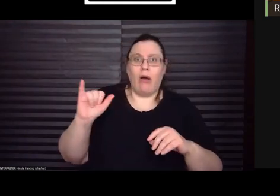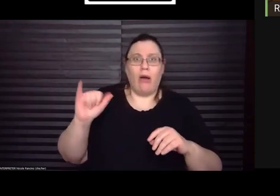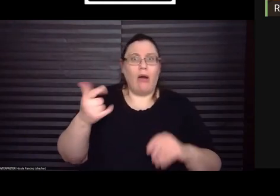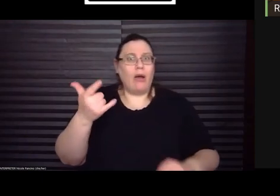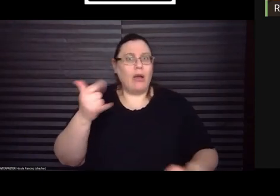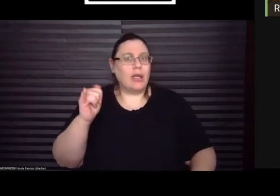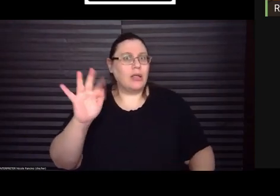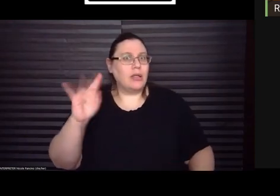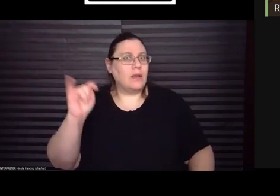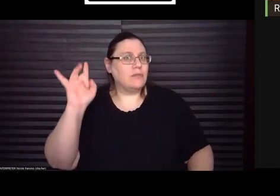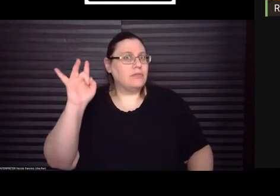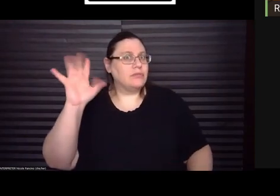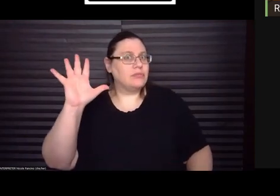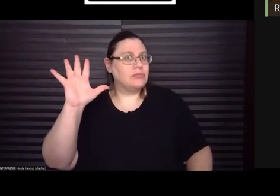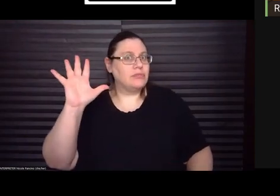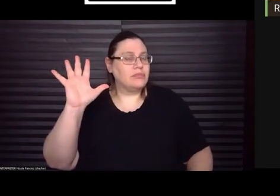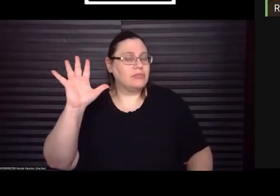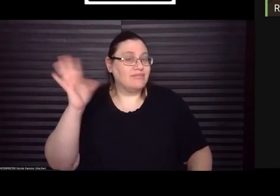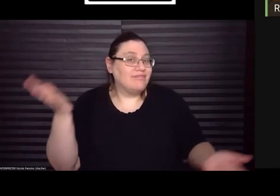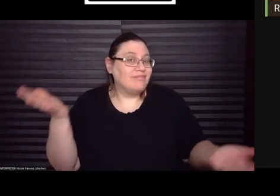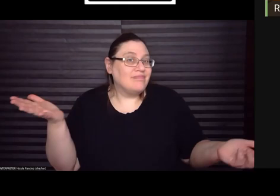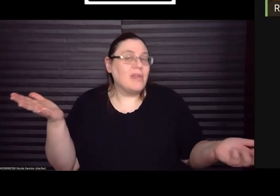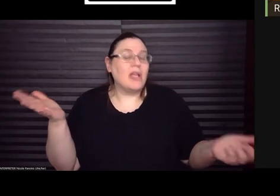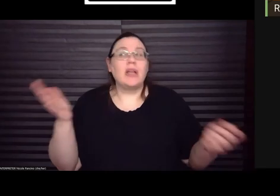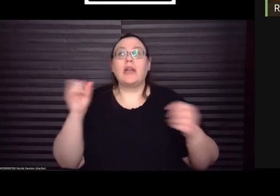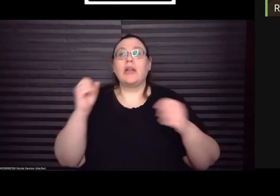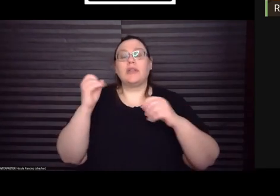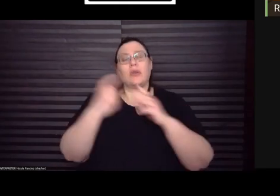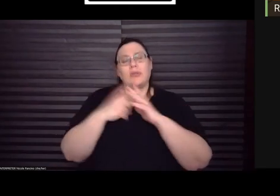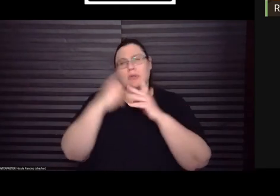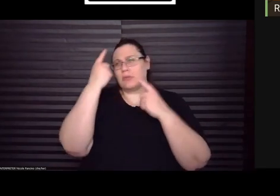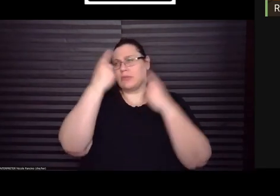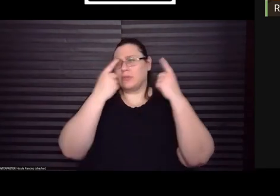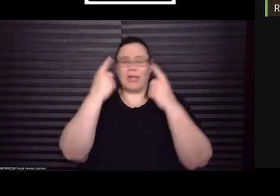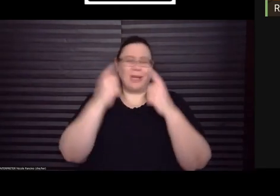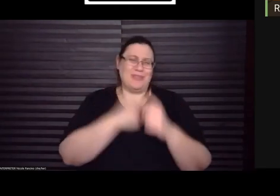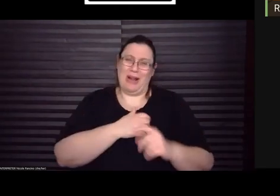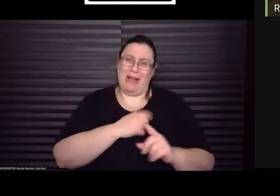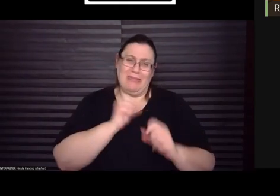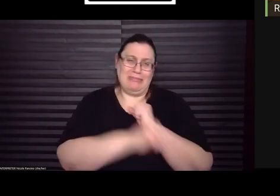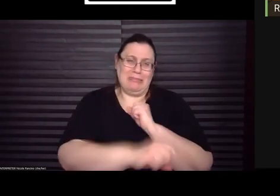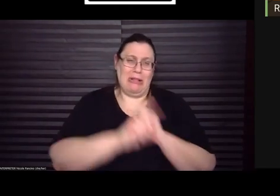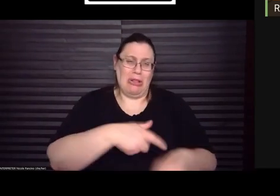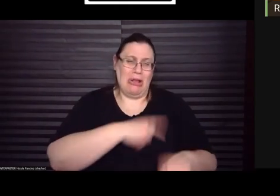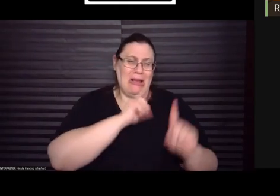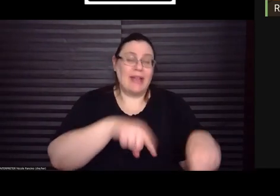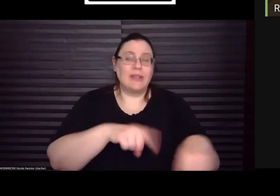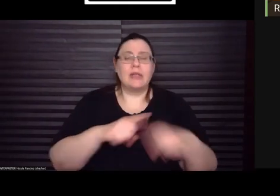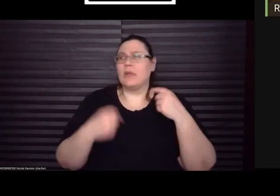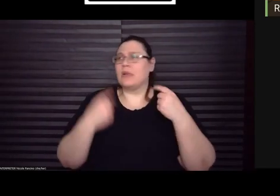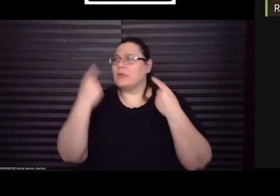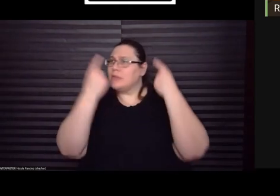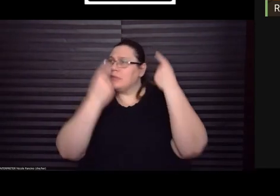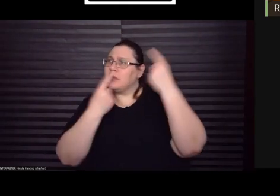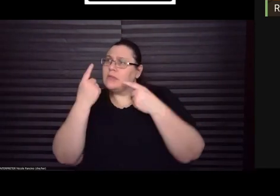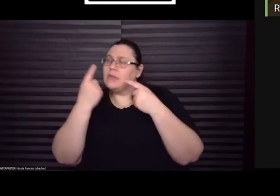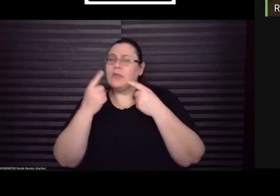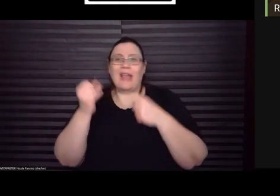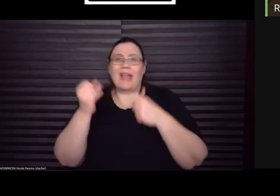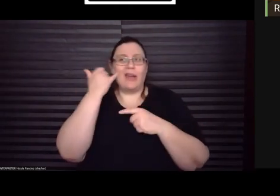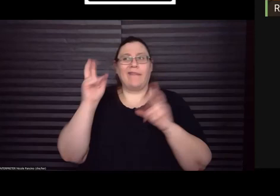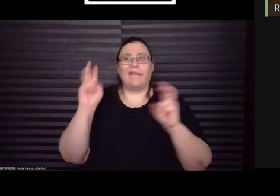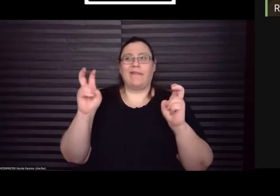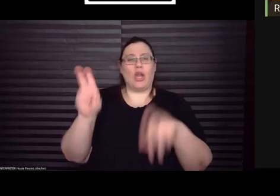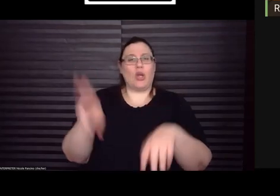know, a gift, right? And so I really started to think, sorry, this is a long answer, but I really started to think about